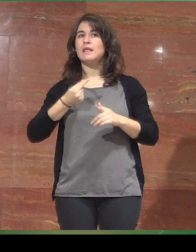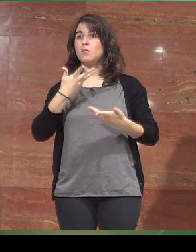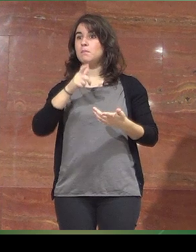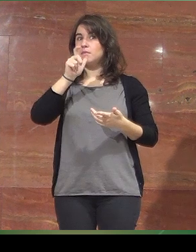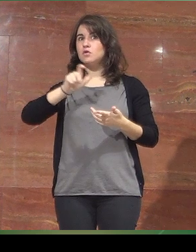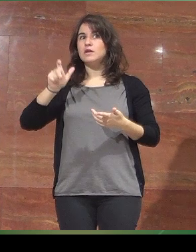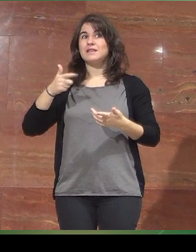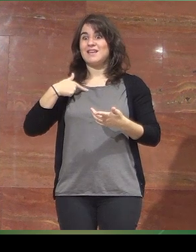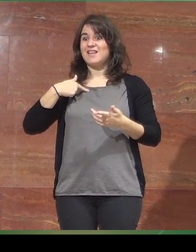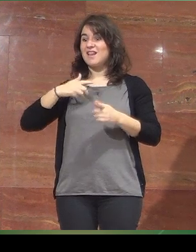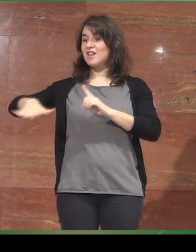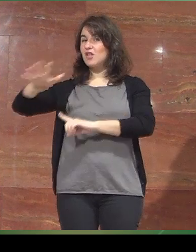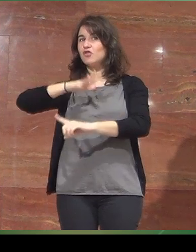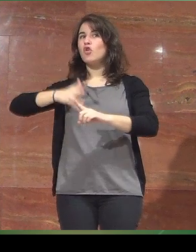mistake.